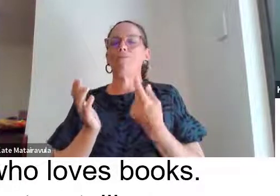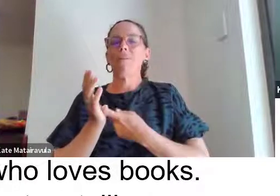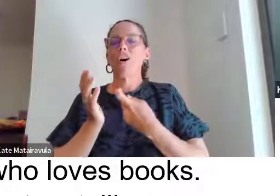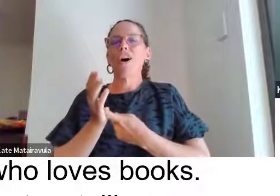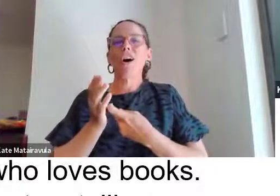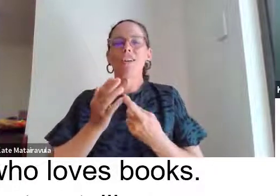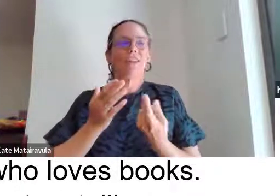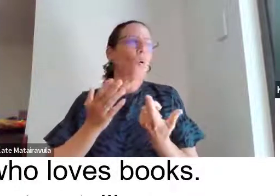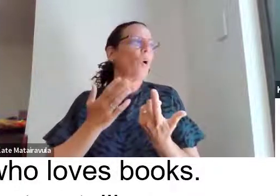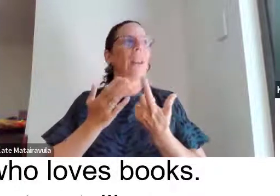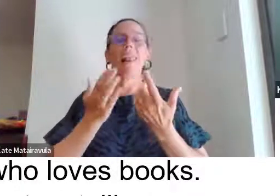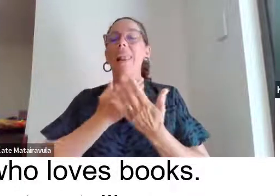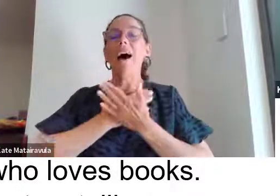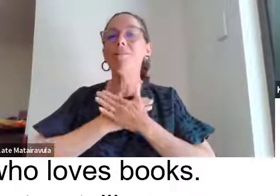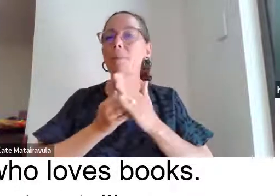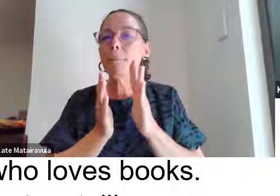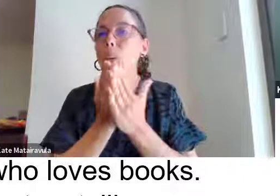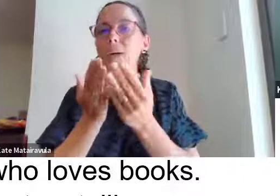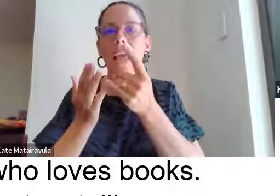user,